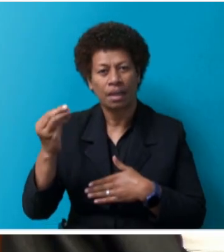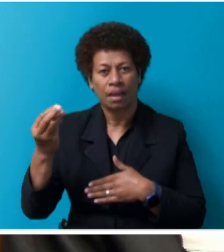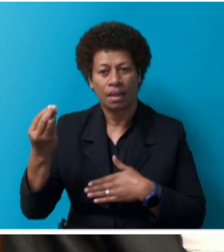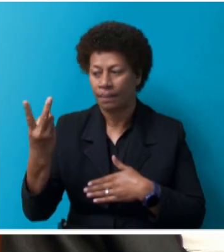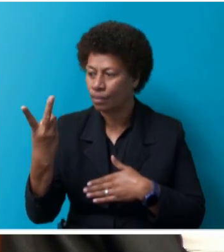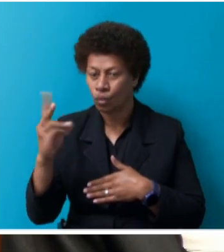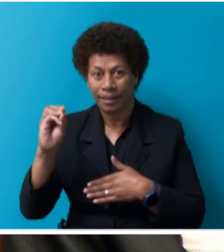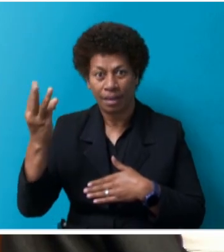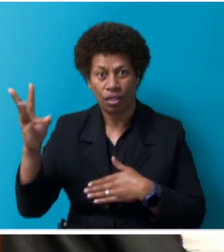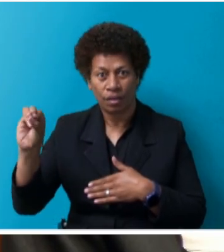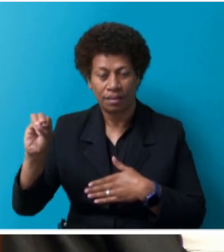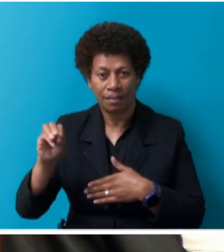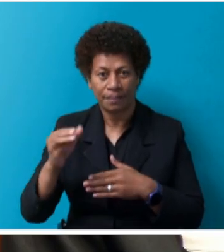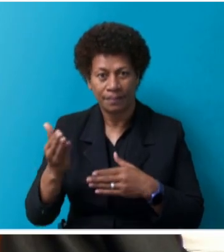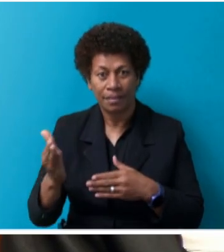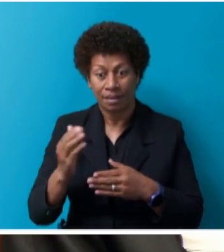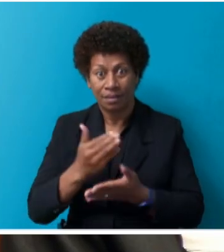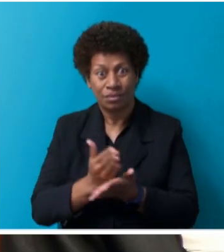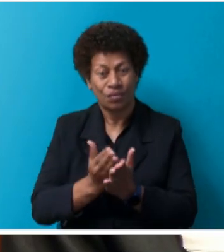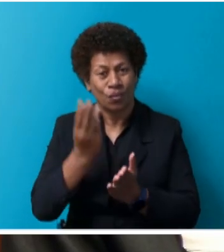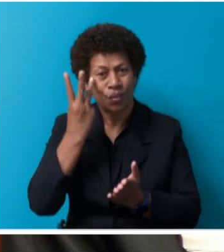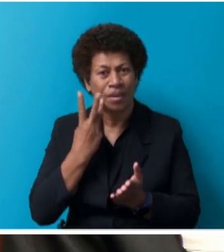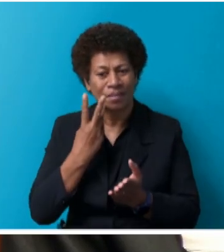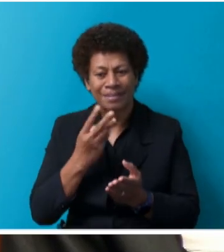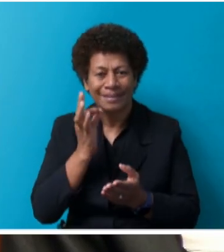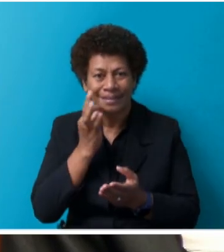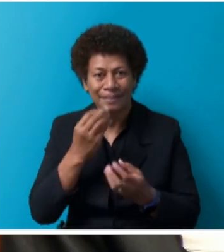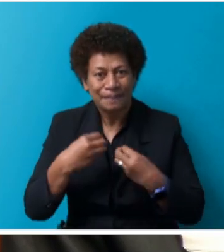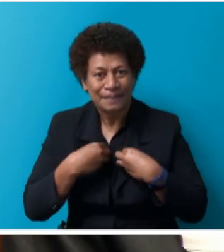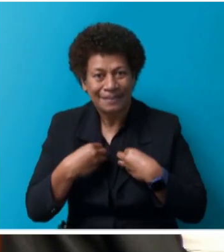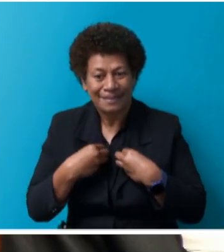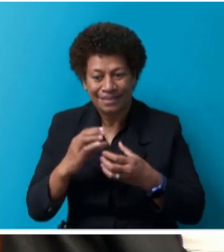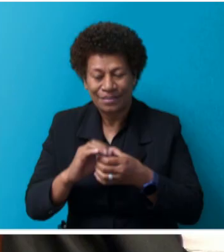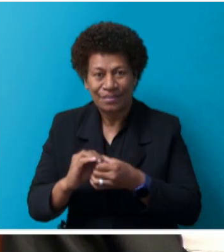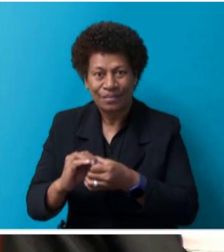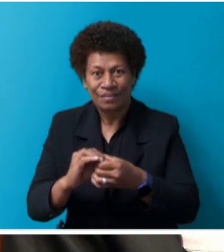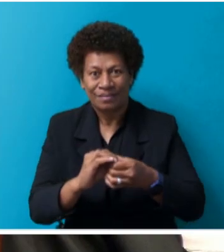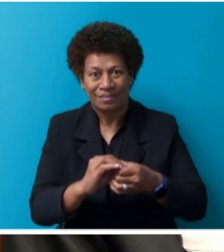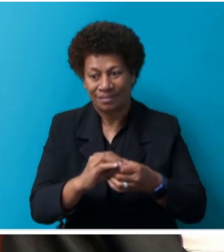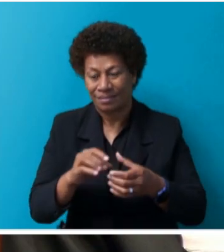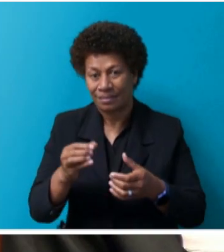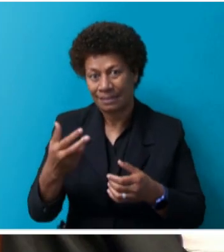the share of women owning registered micro, small, and medium enterprises,